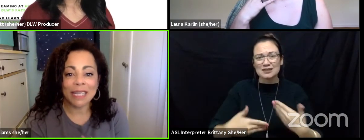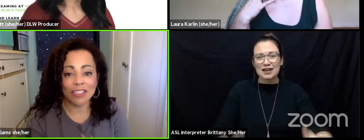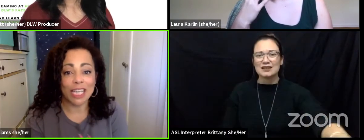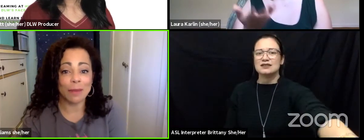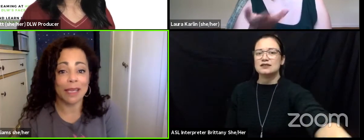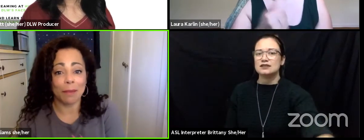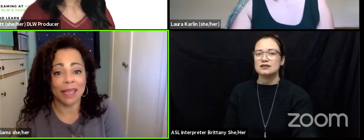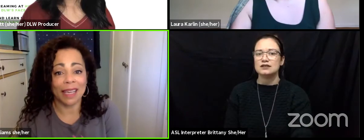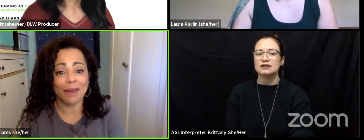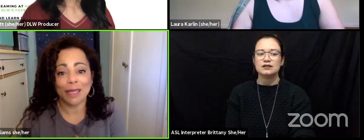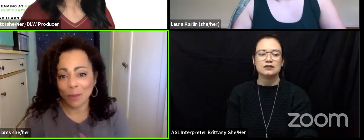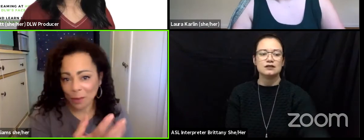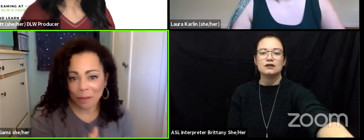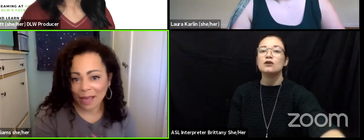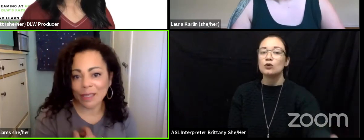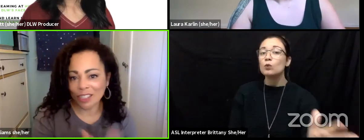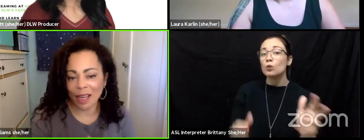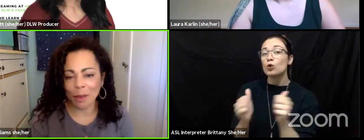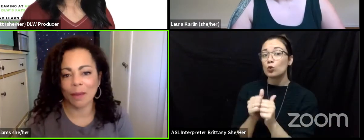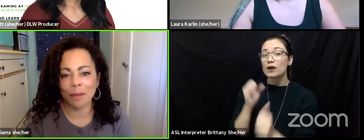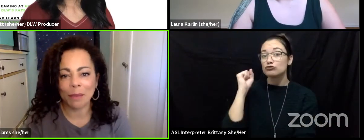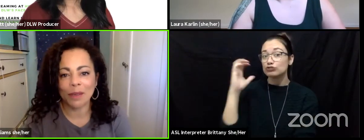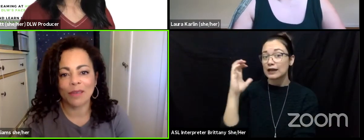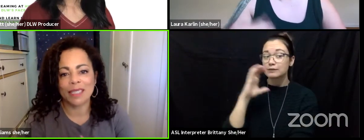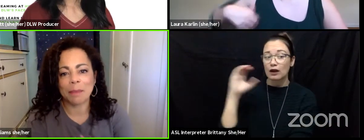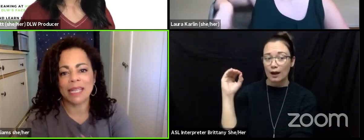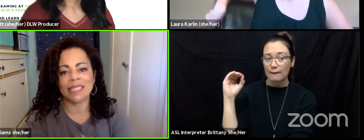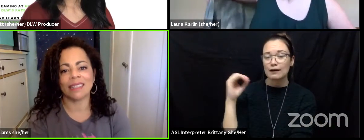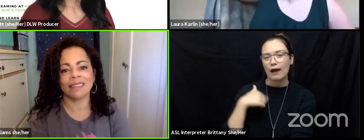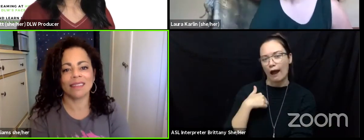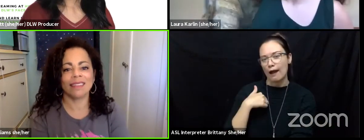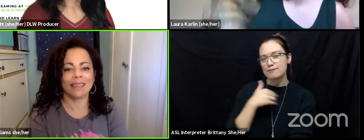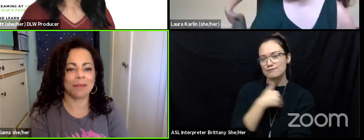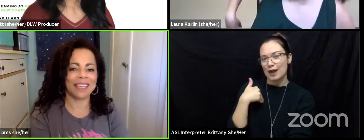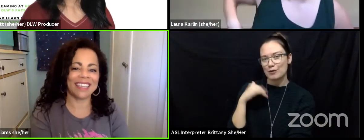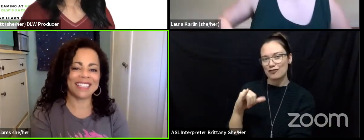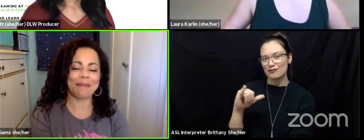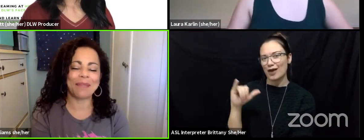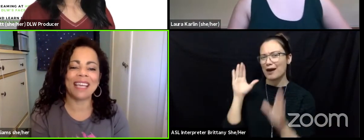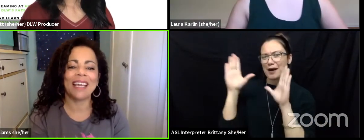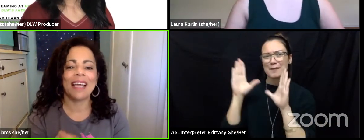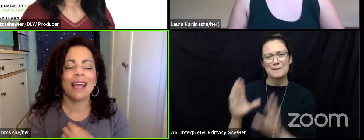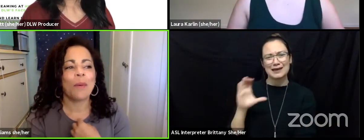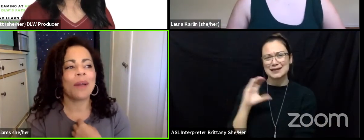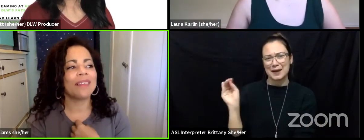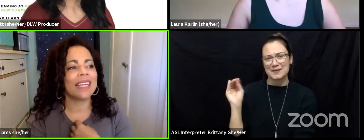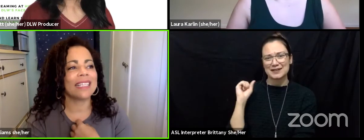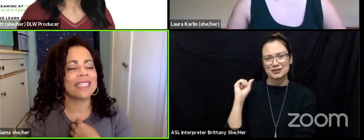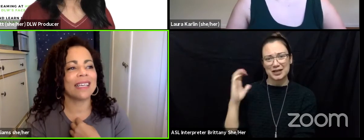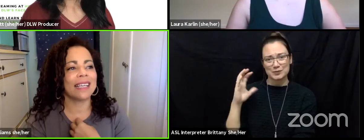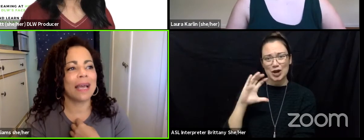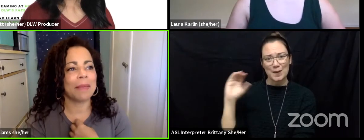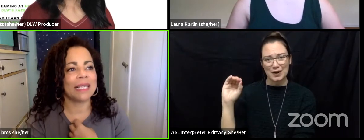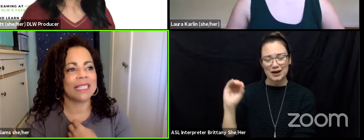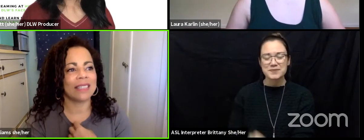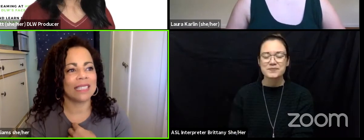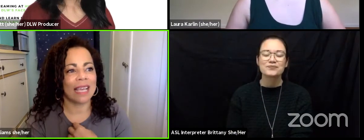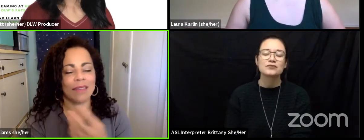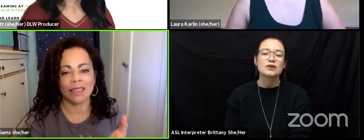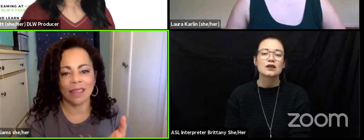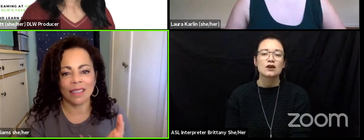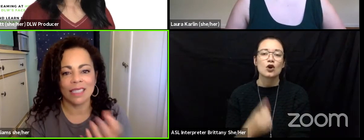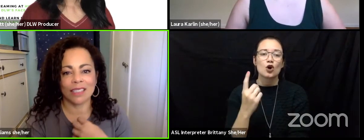In the Shakespeare Company, where we met, which I'm a member of this amazing company, theatre company, one of the things that Melissa